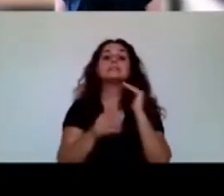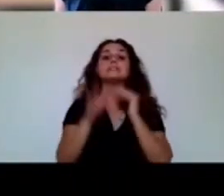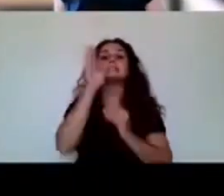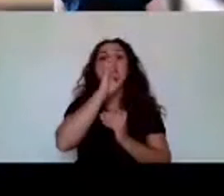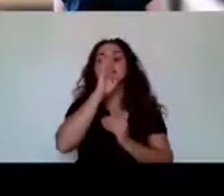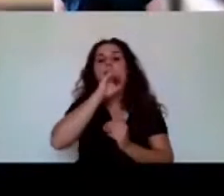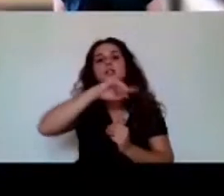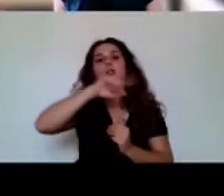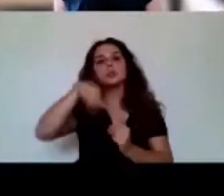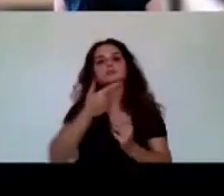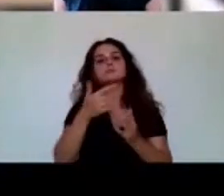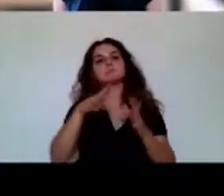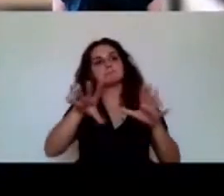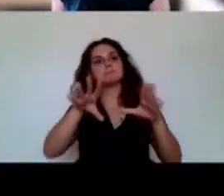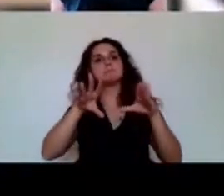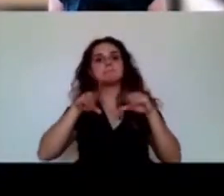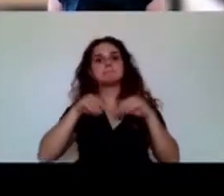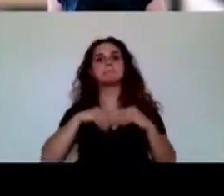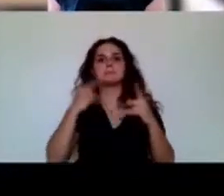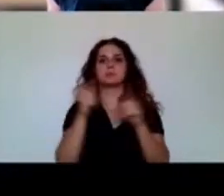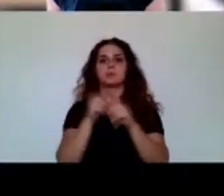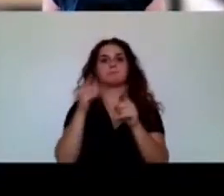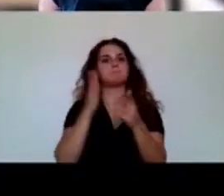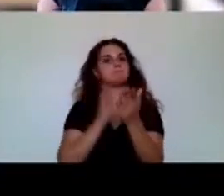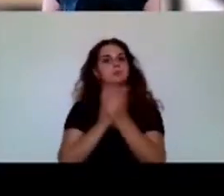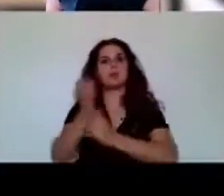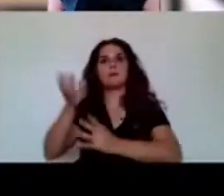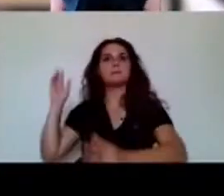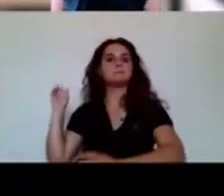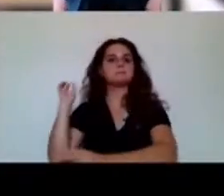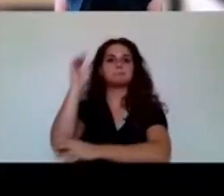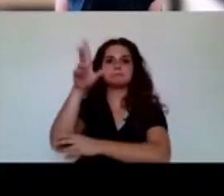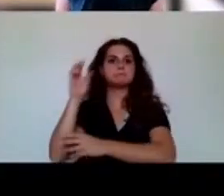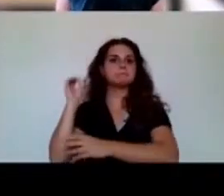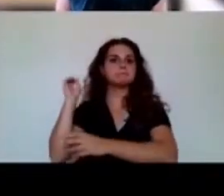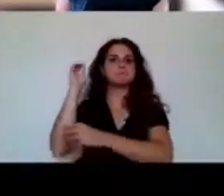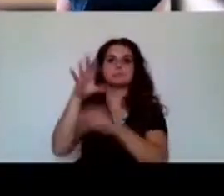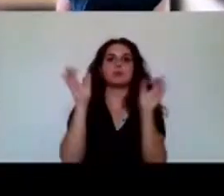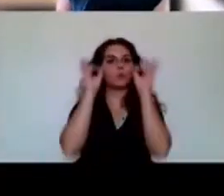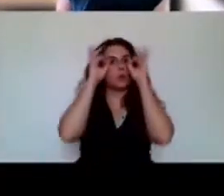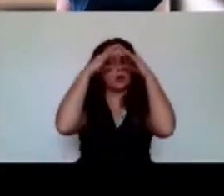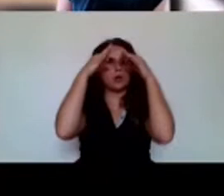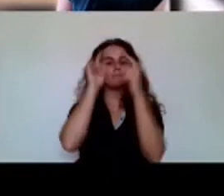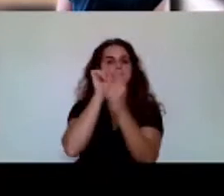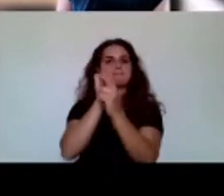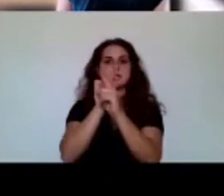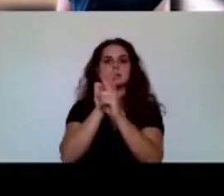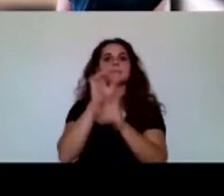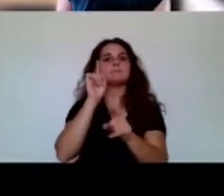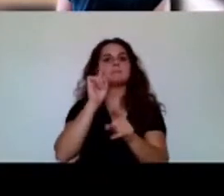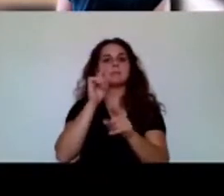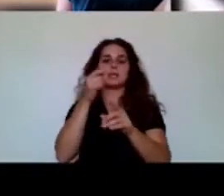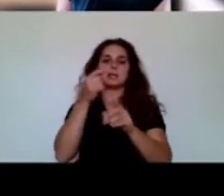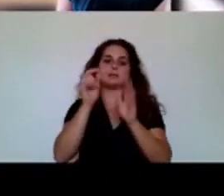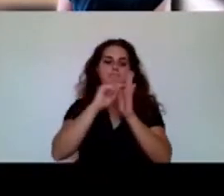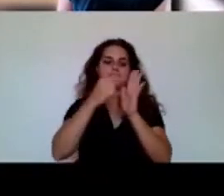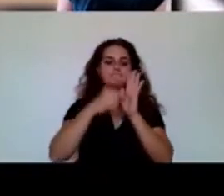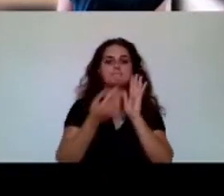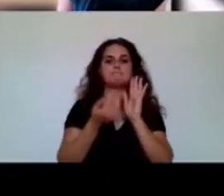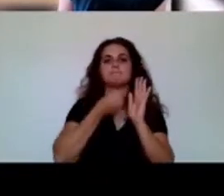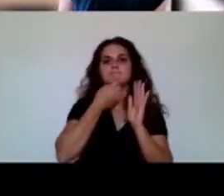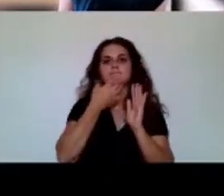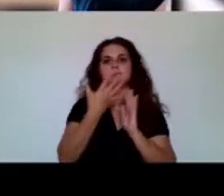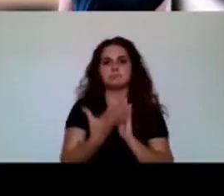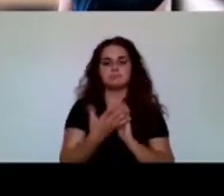we allow the subjects to keep throwing even longer with the goggles on after we've given them this instruction of how they should